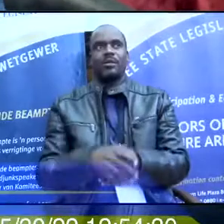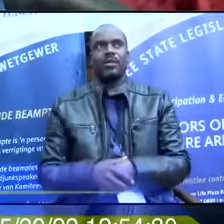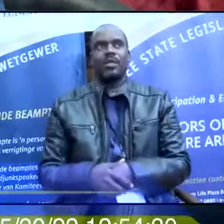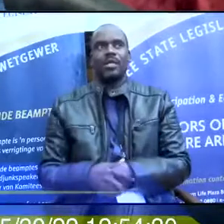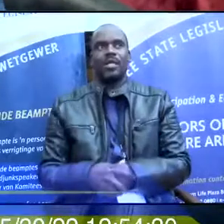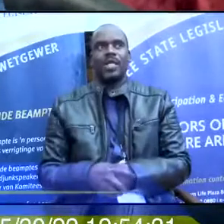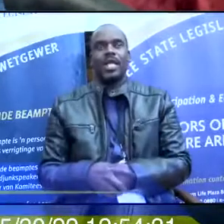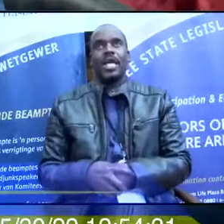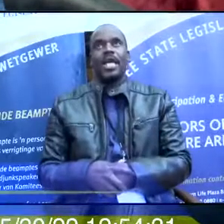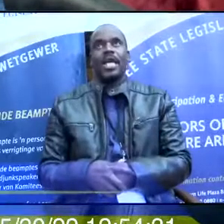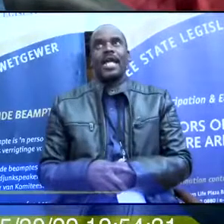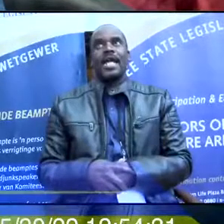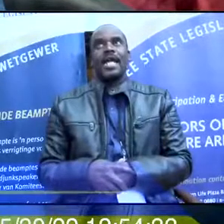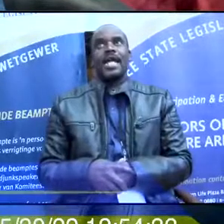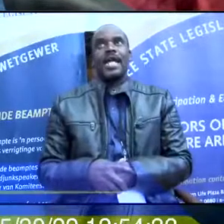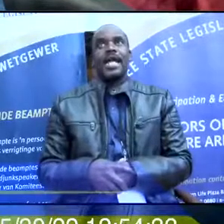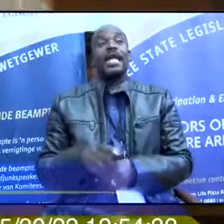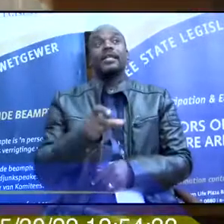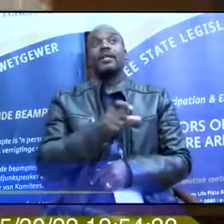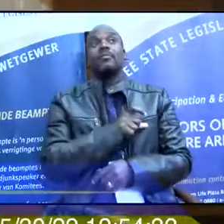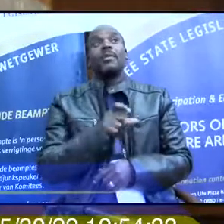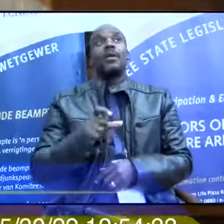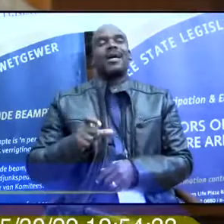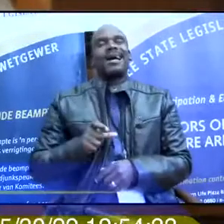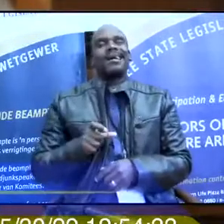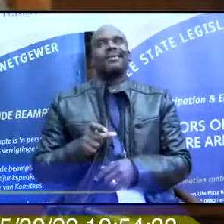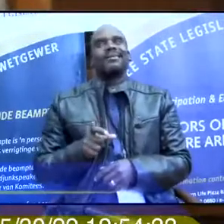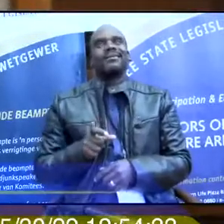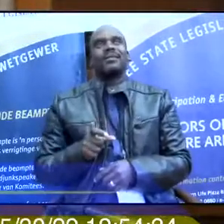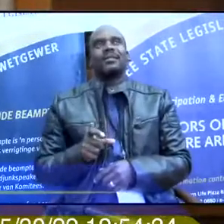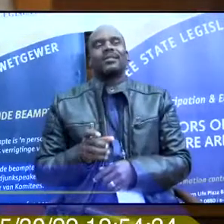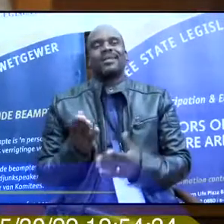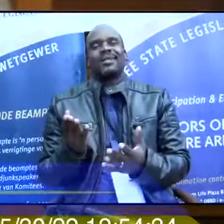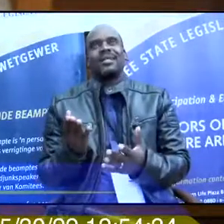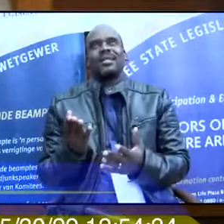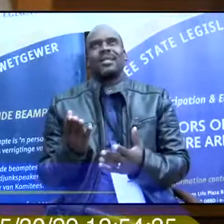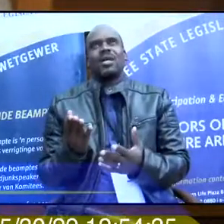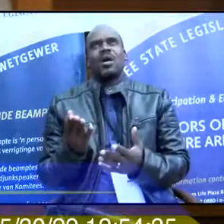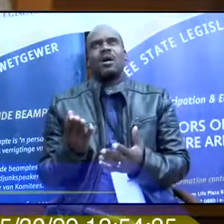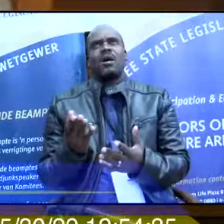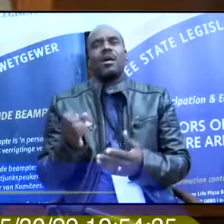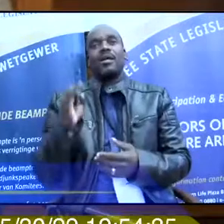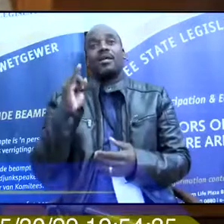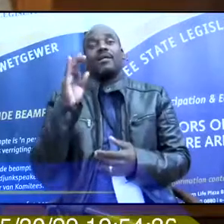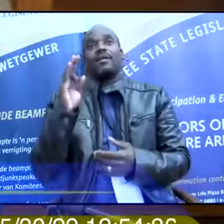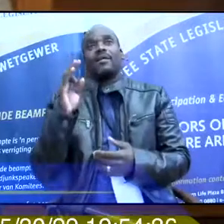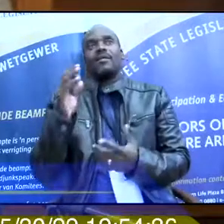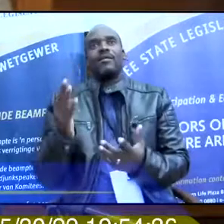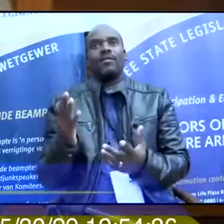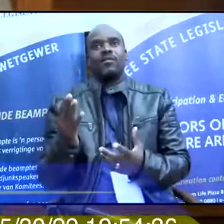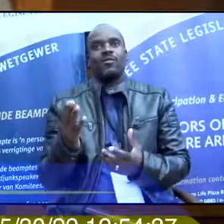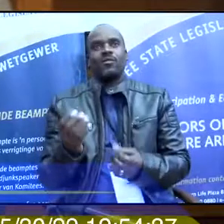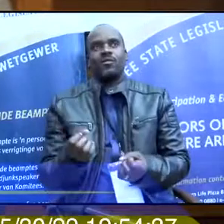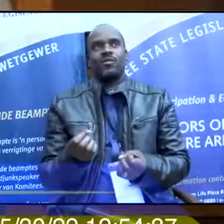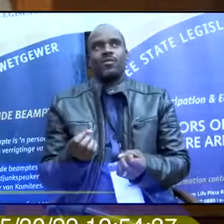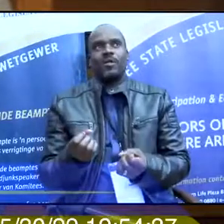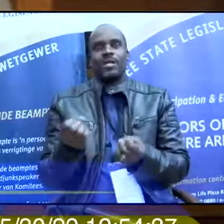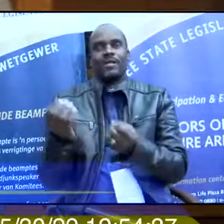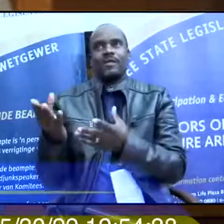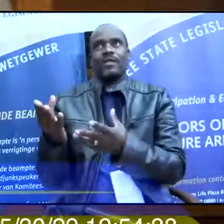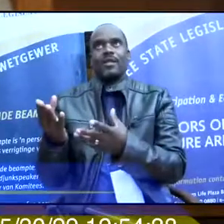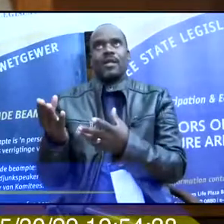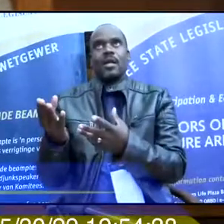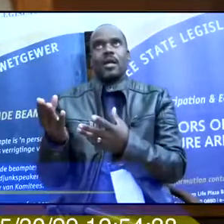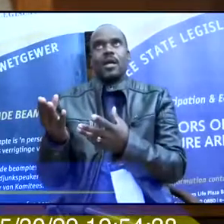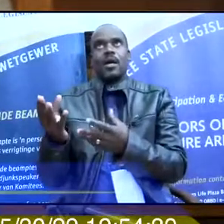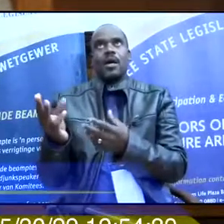mayor has on the eve of processing salaries gave an acting municipal manager